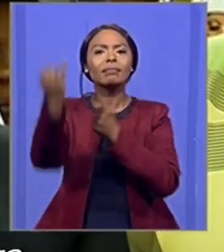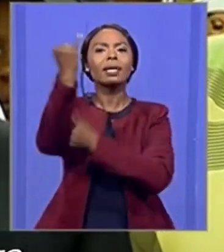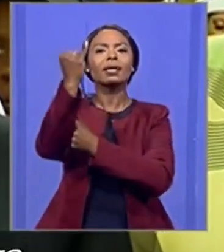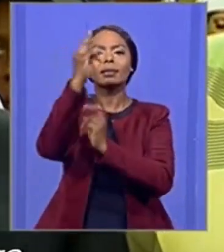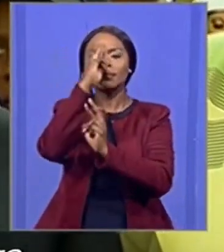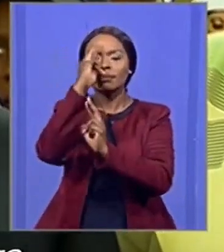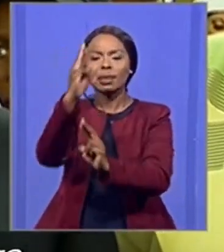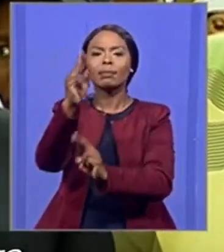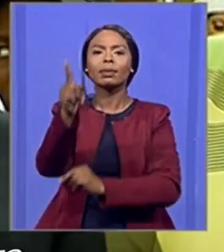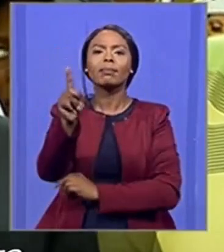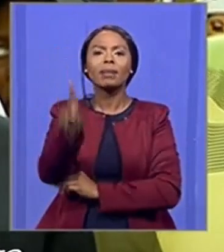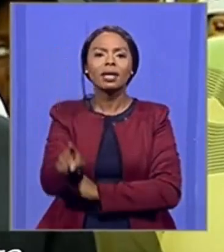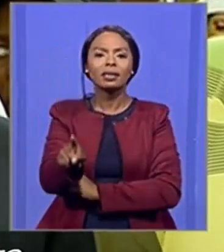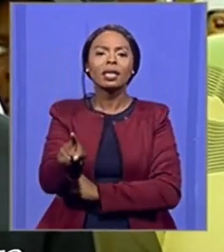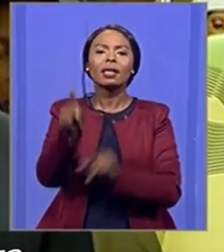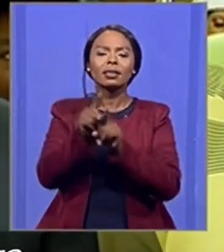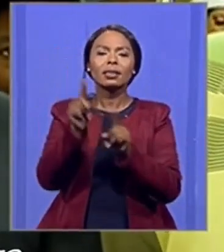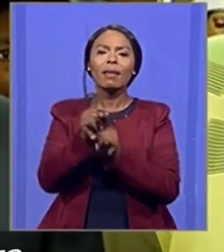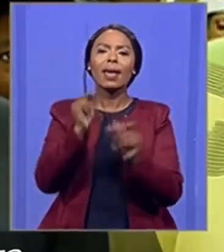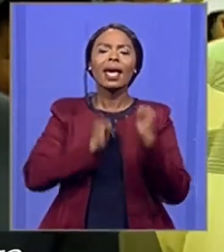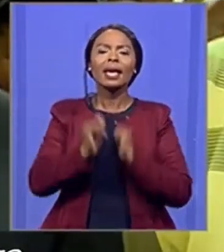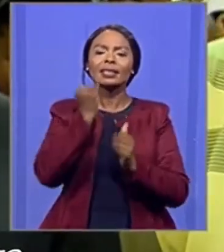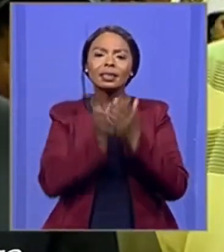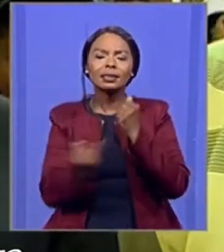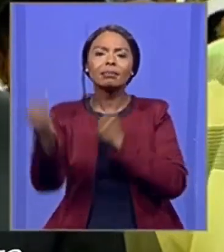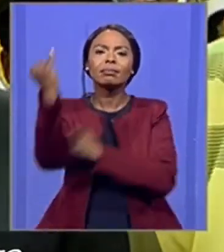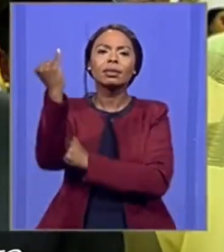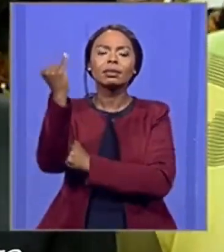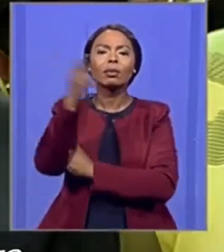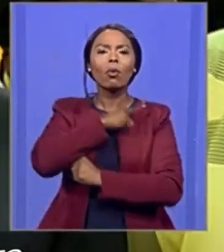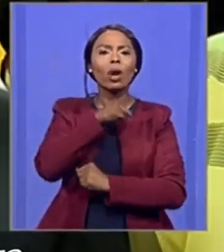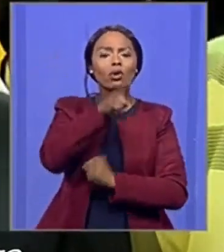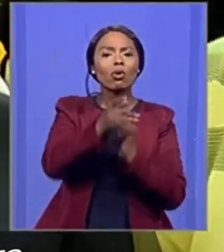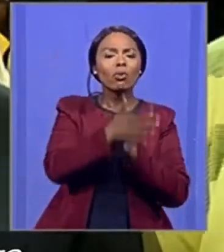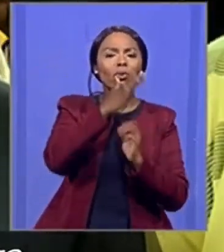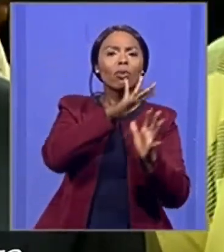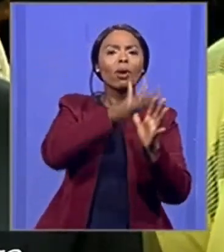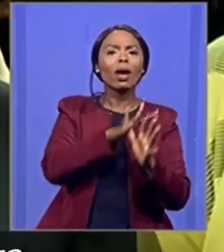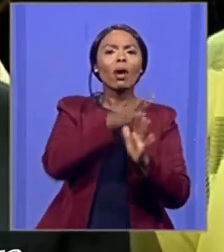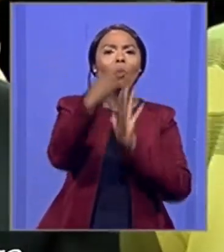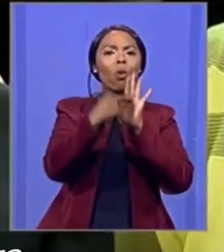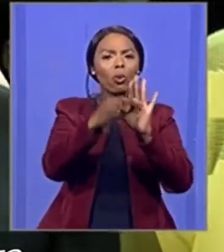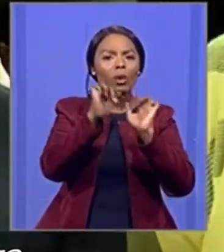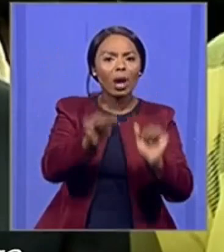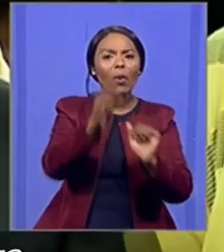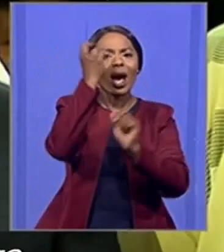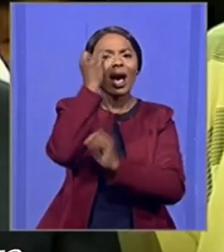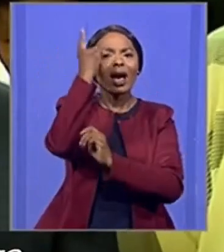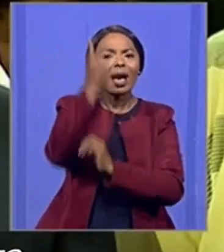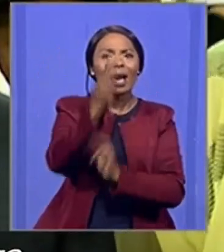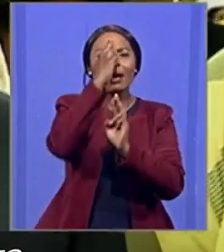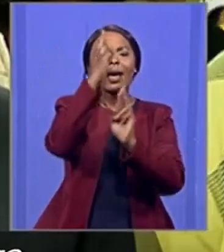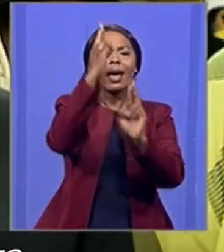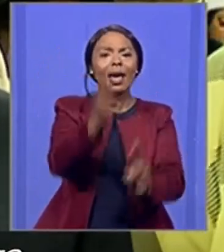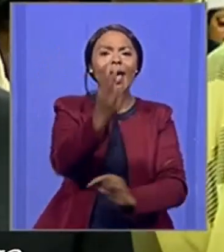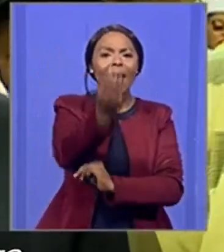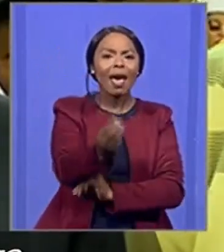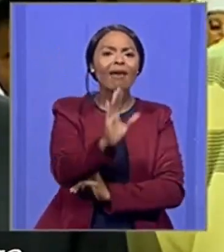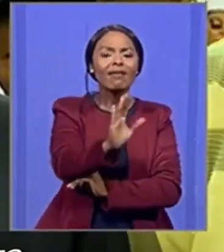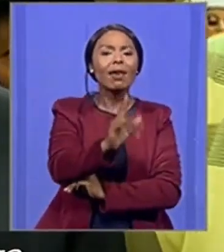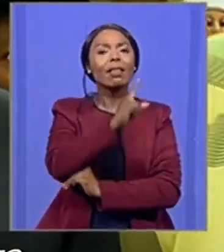act independently because you have prestige, you have the respect, you have the standing. And that is